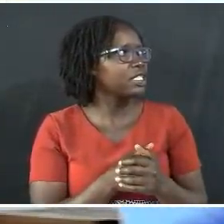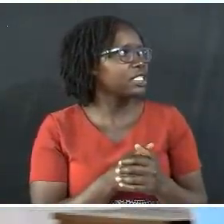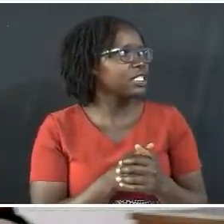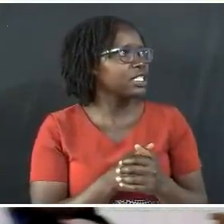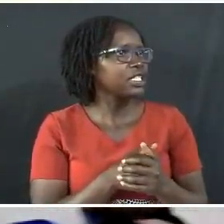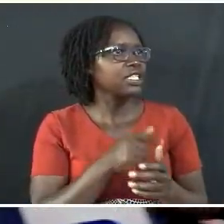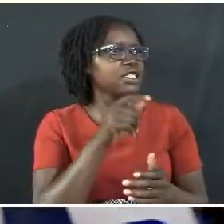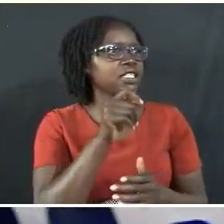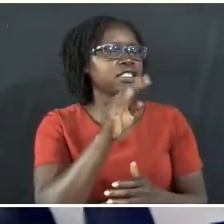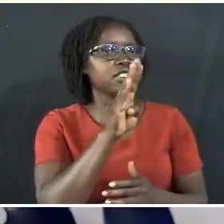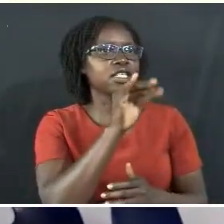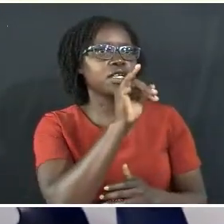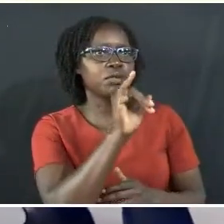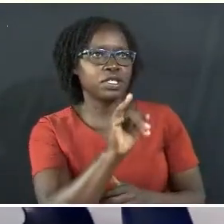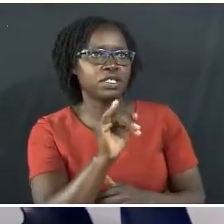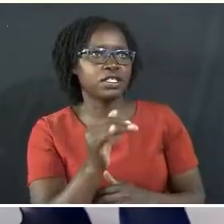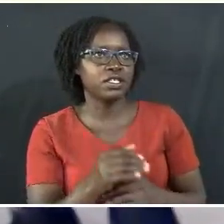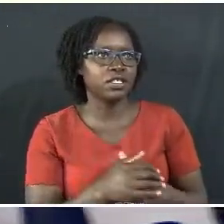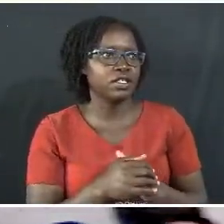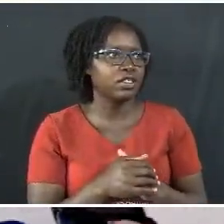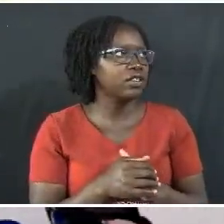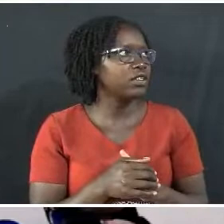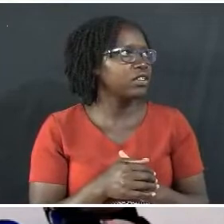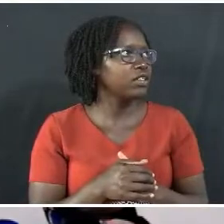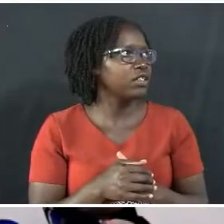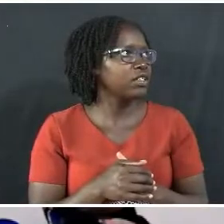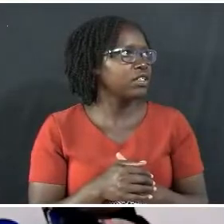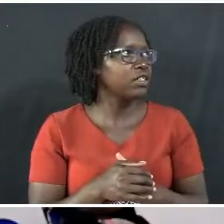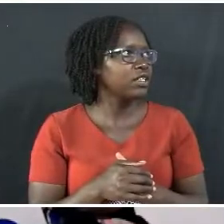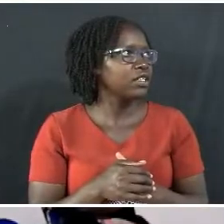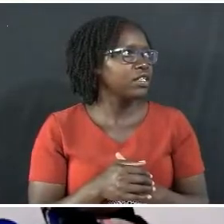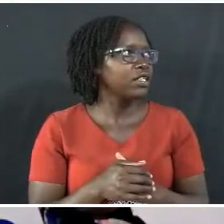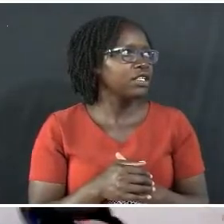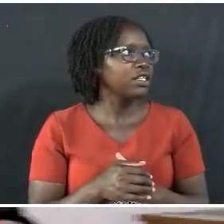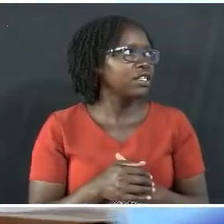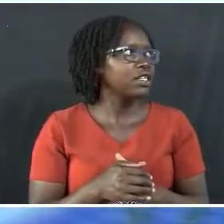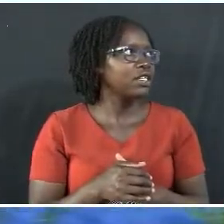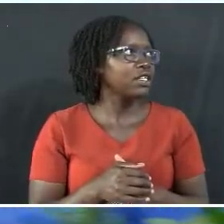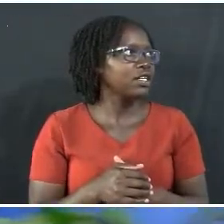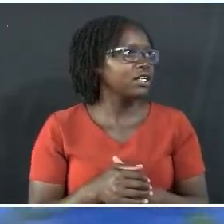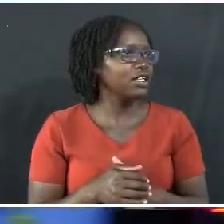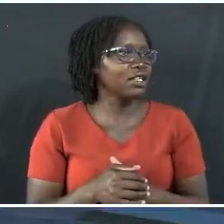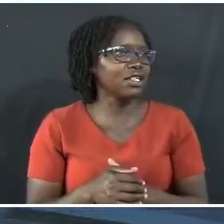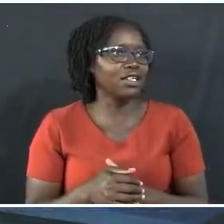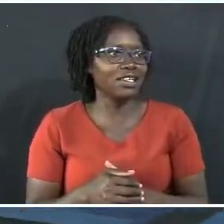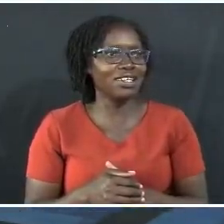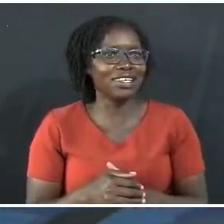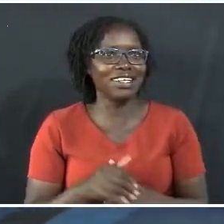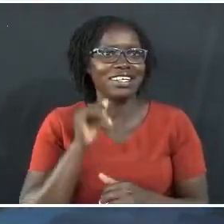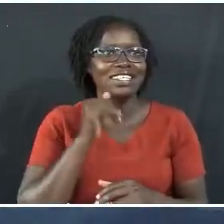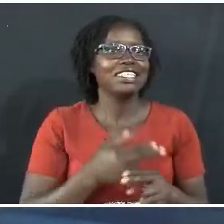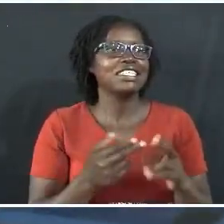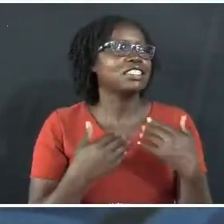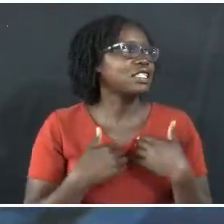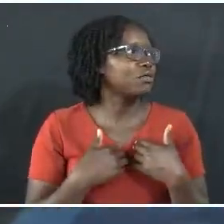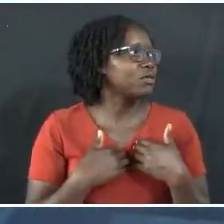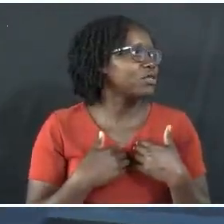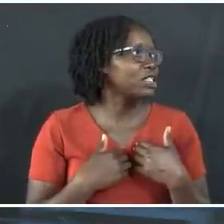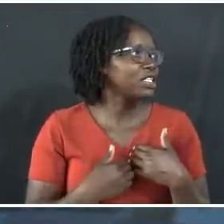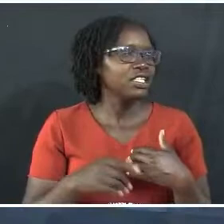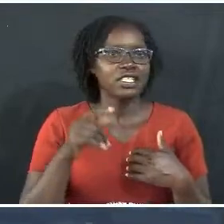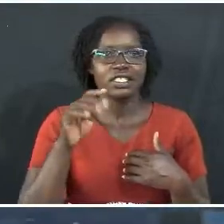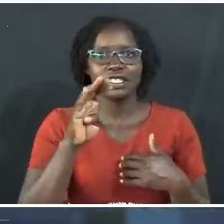This is for Tebbies. You've got nice, powerful, difficult names sometimes. This is for